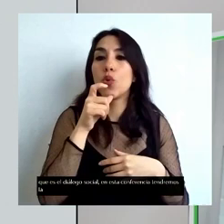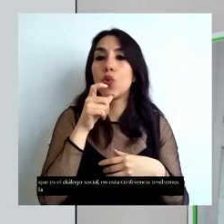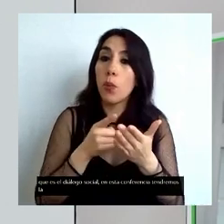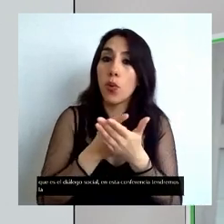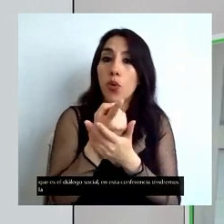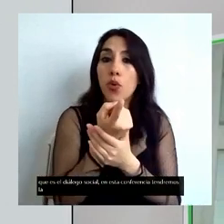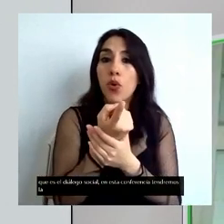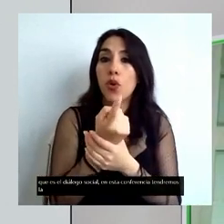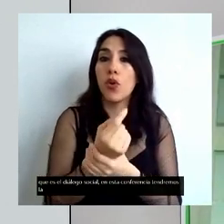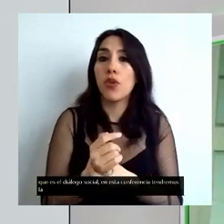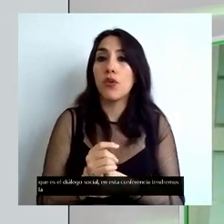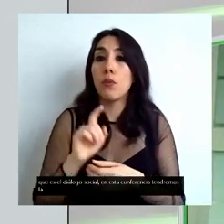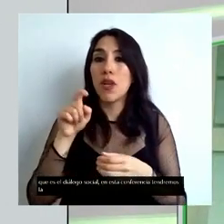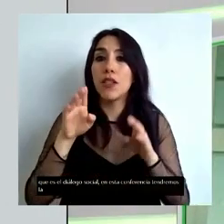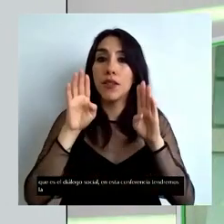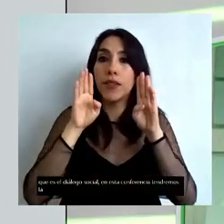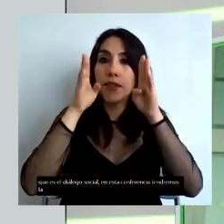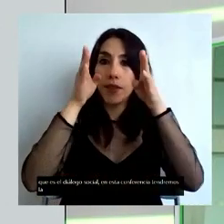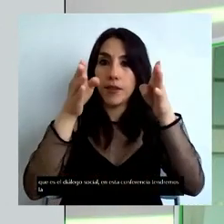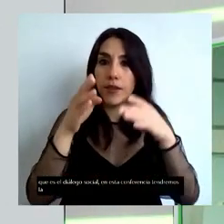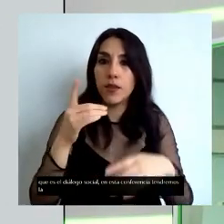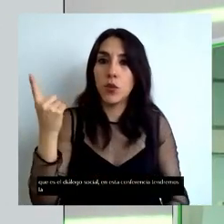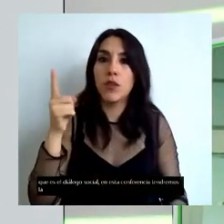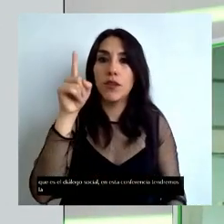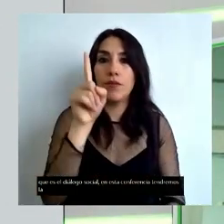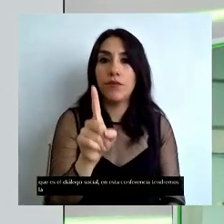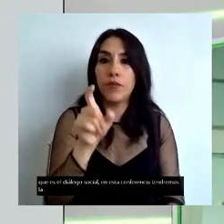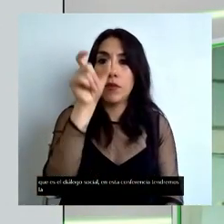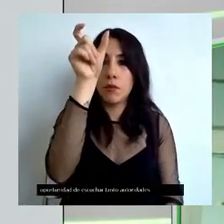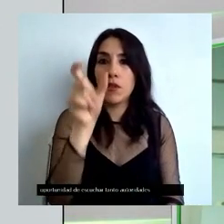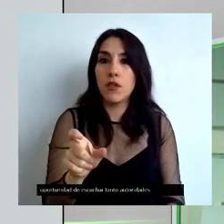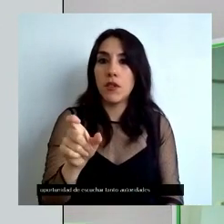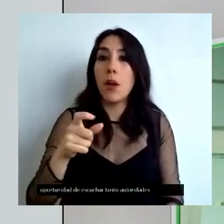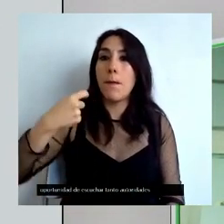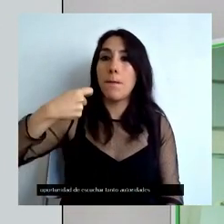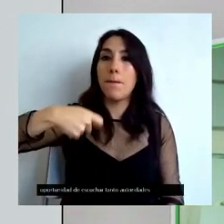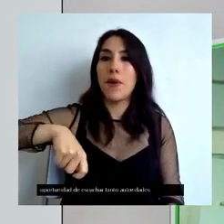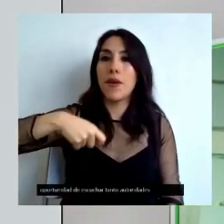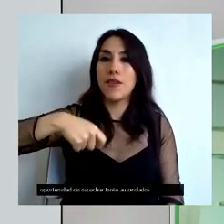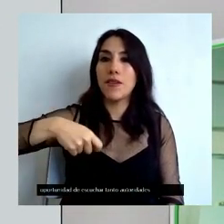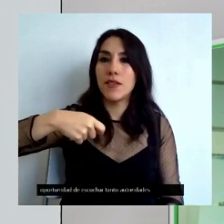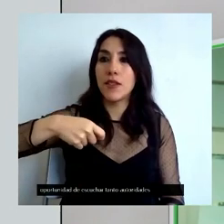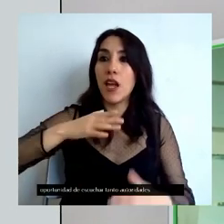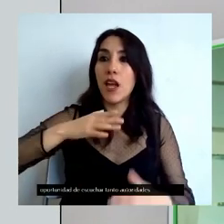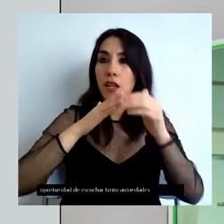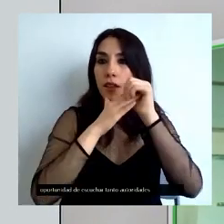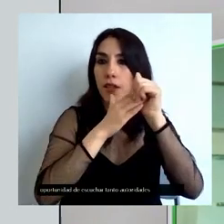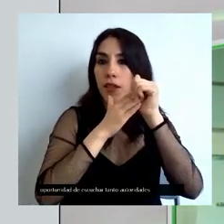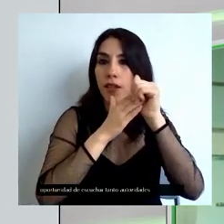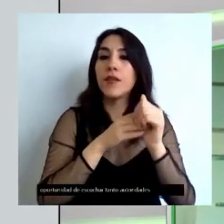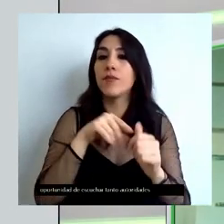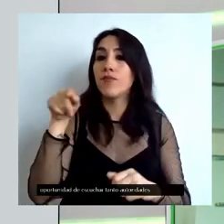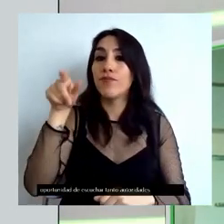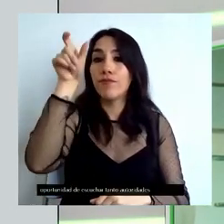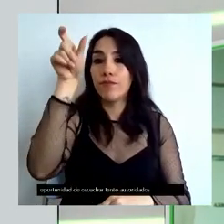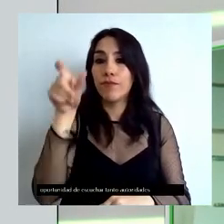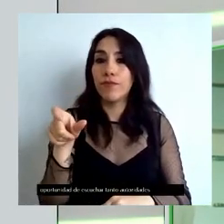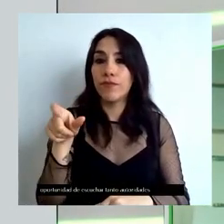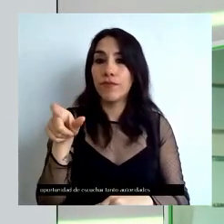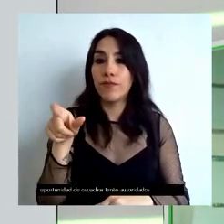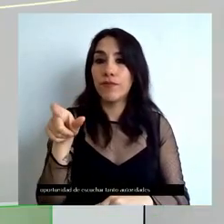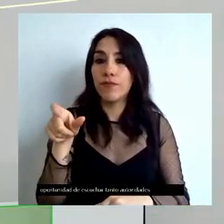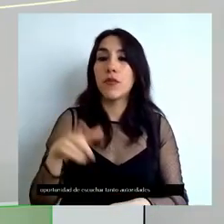authorities, inclusive companies, social entrepreneurs, disability rights activists, and their